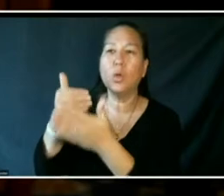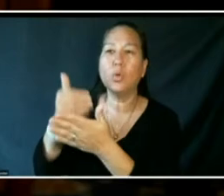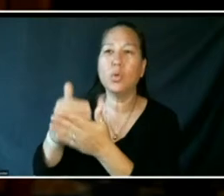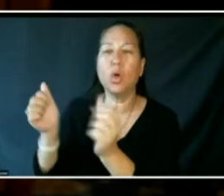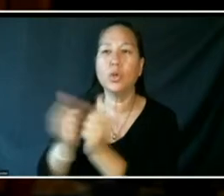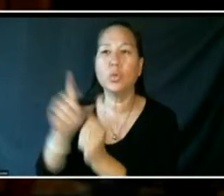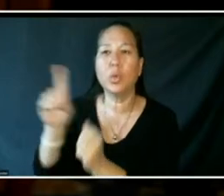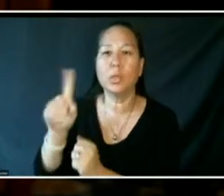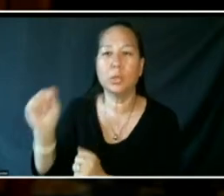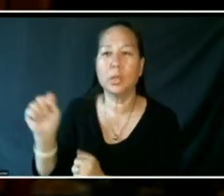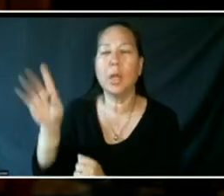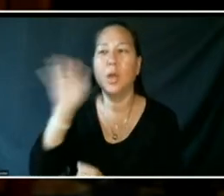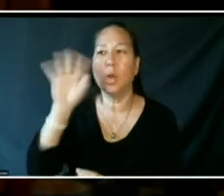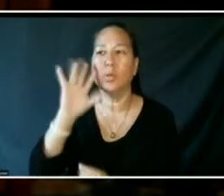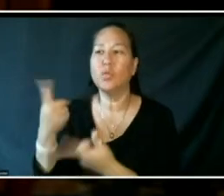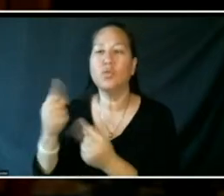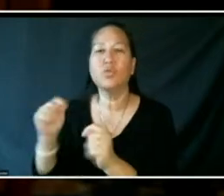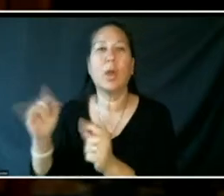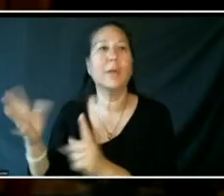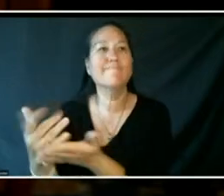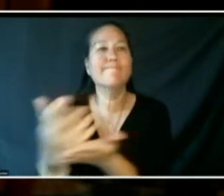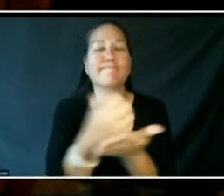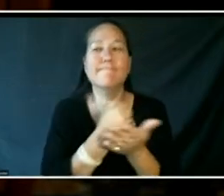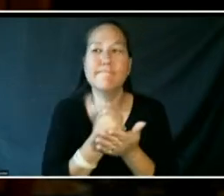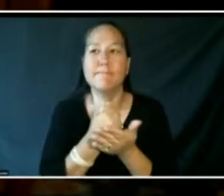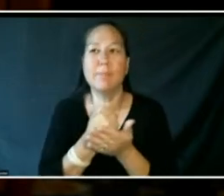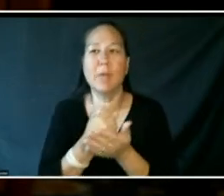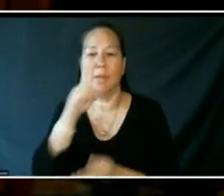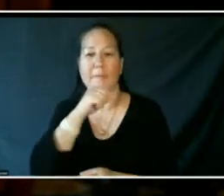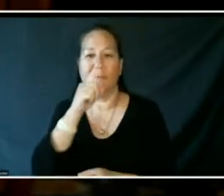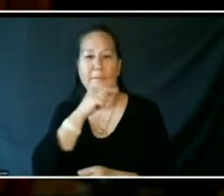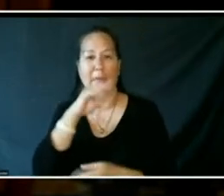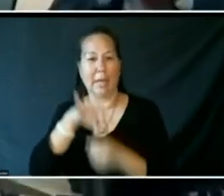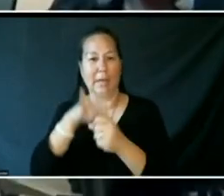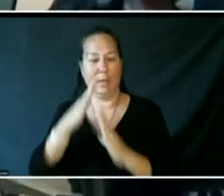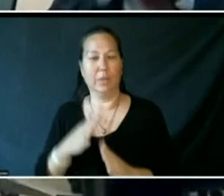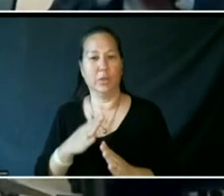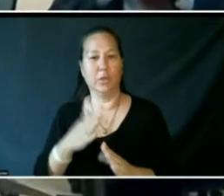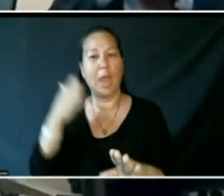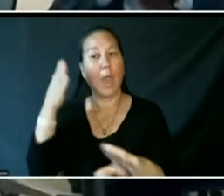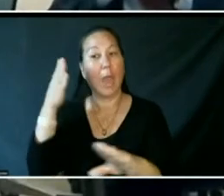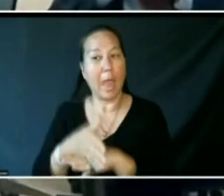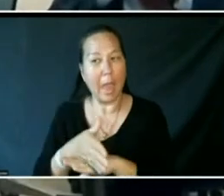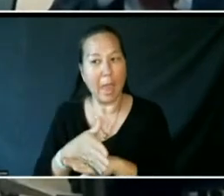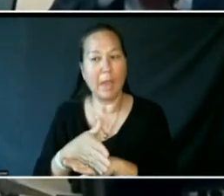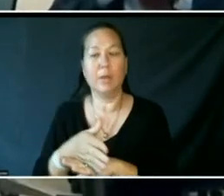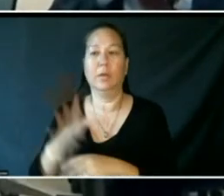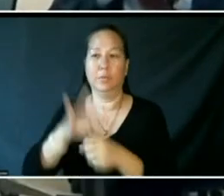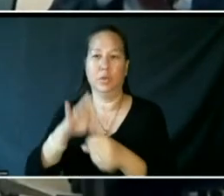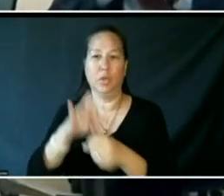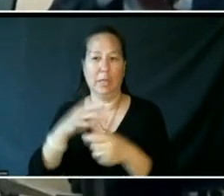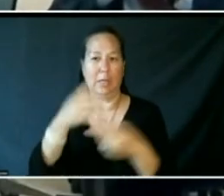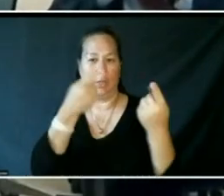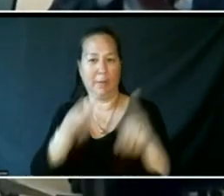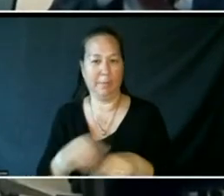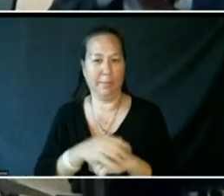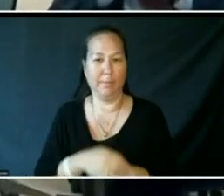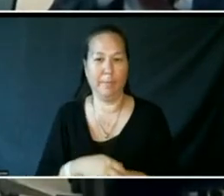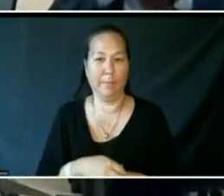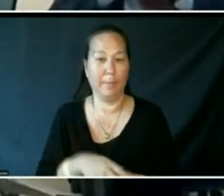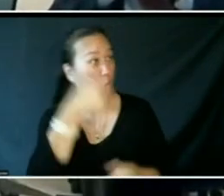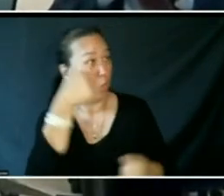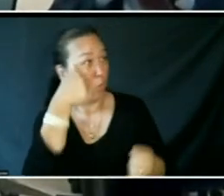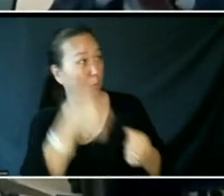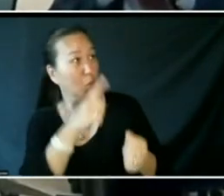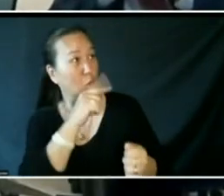fake electors for Trump in states that Biden won in the weeks after the election. Who do you remember being involved in those early